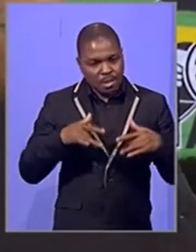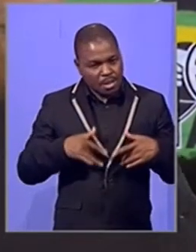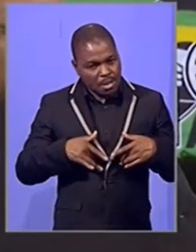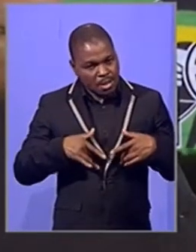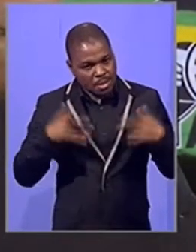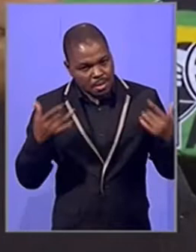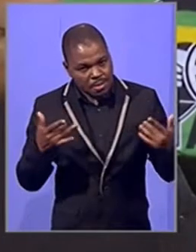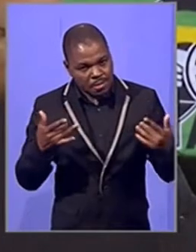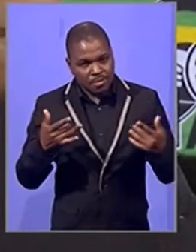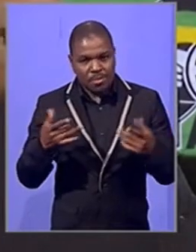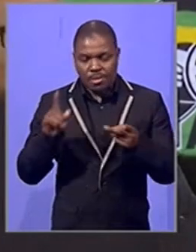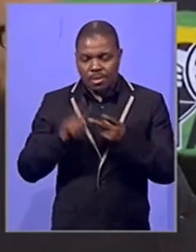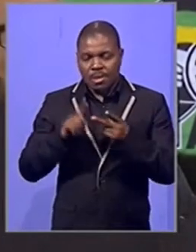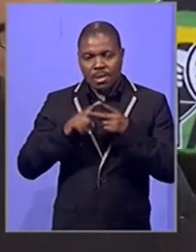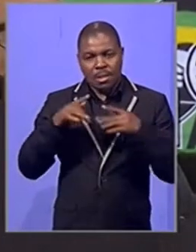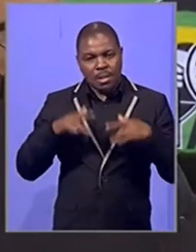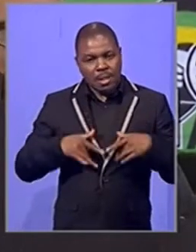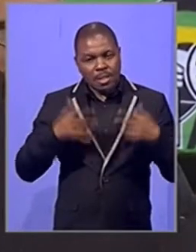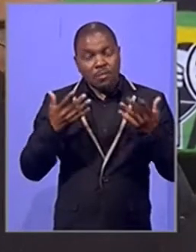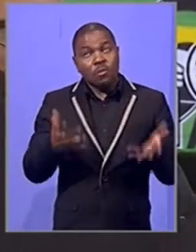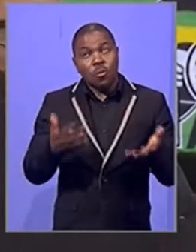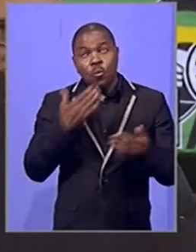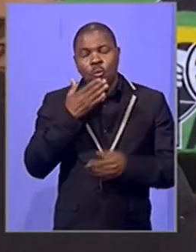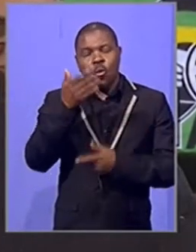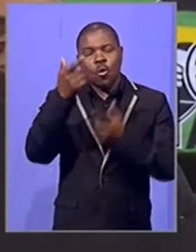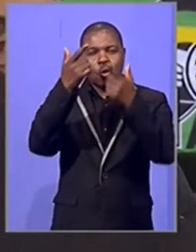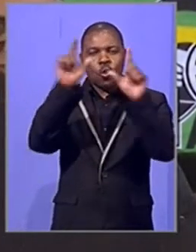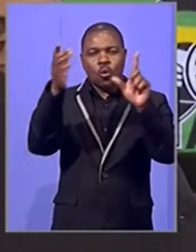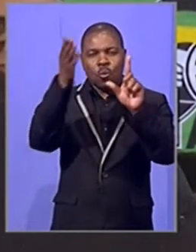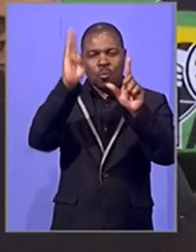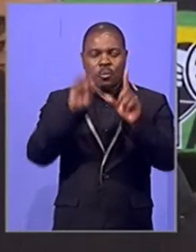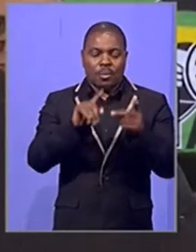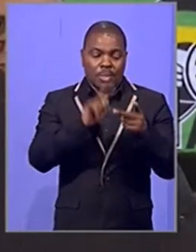live, we live for the Lord. And if we